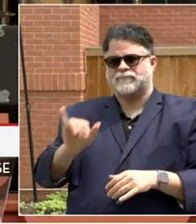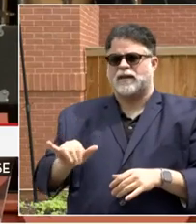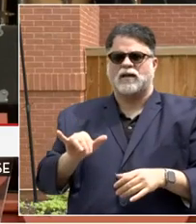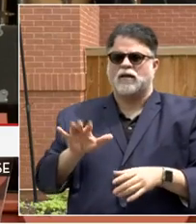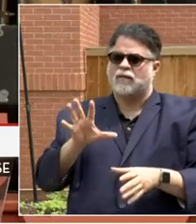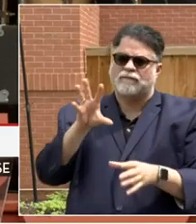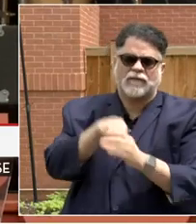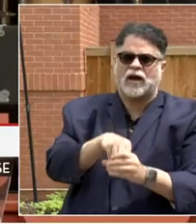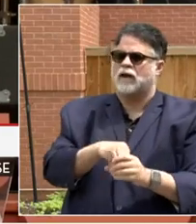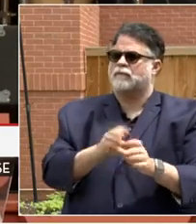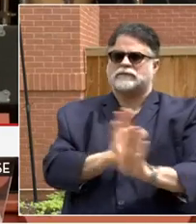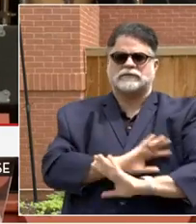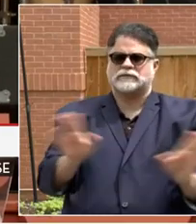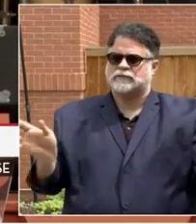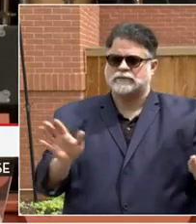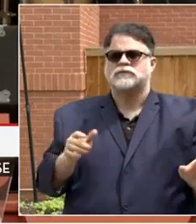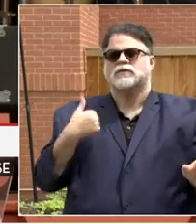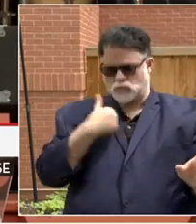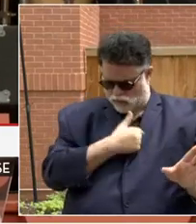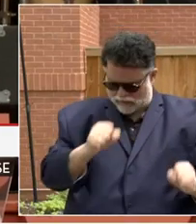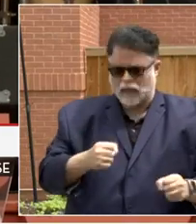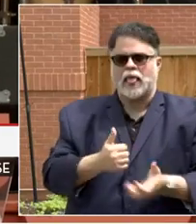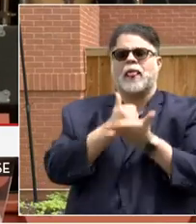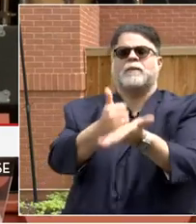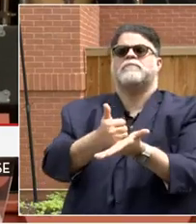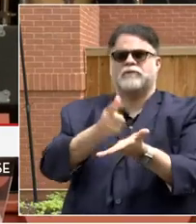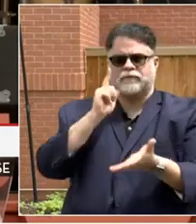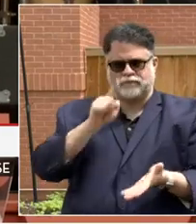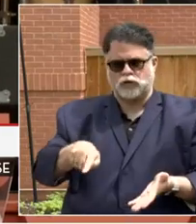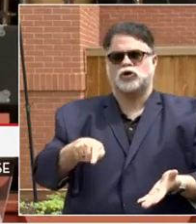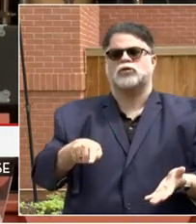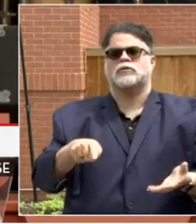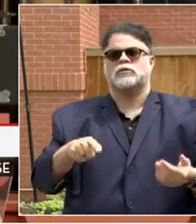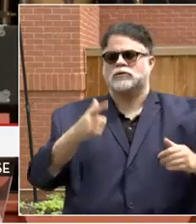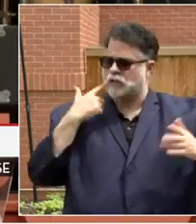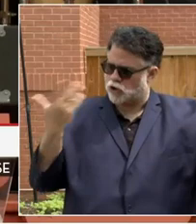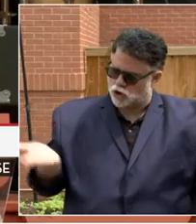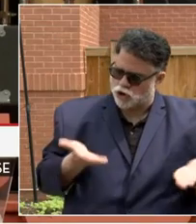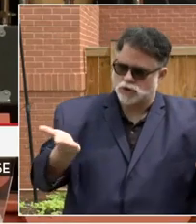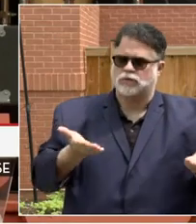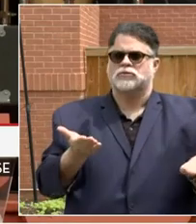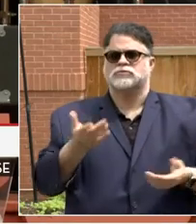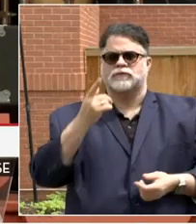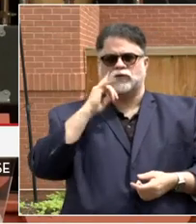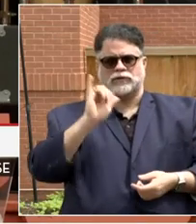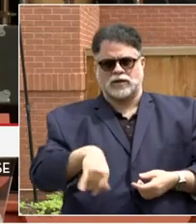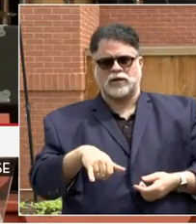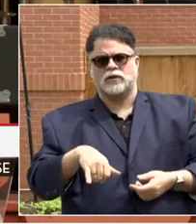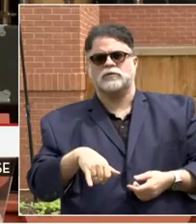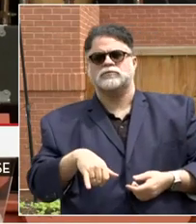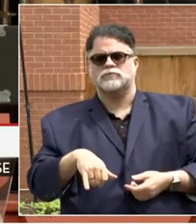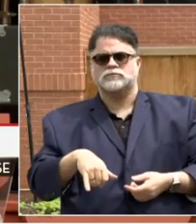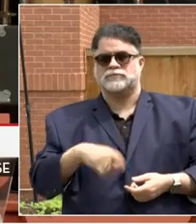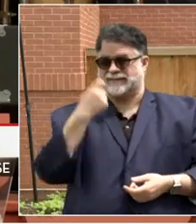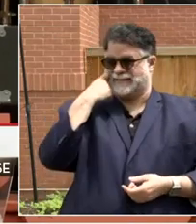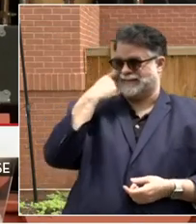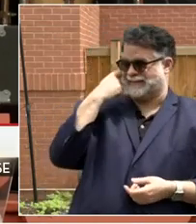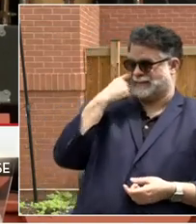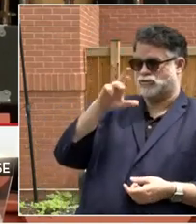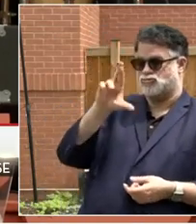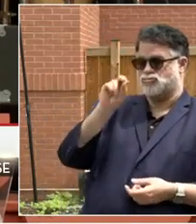please ask us for help. We are, like Ron said, making really historic